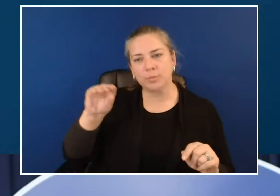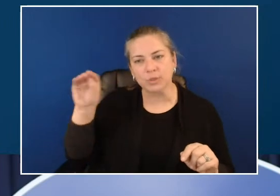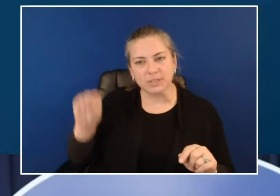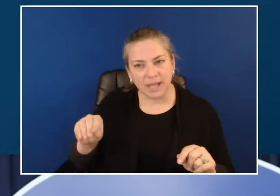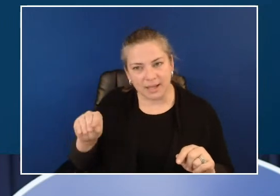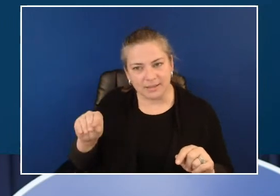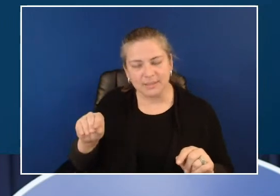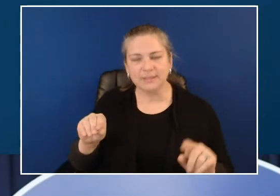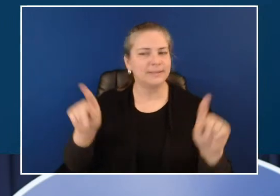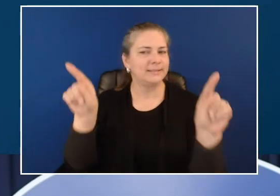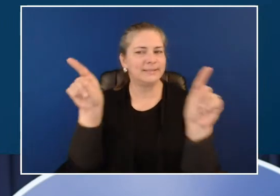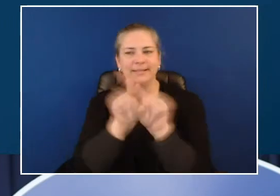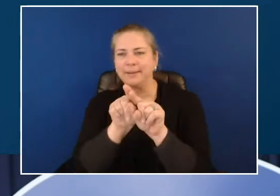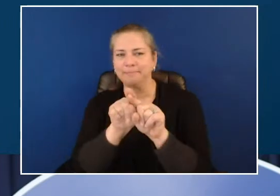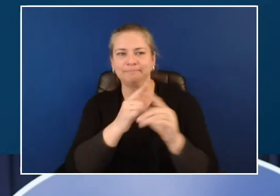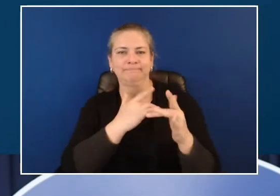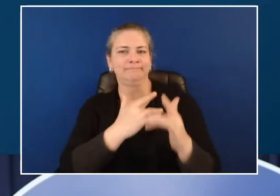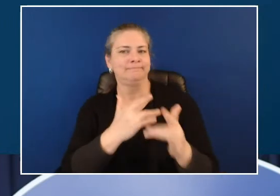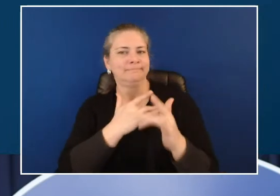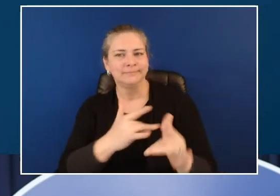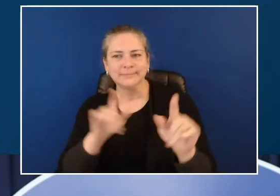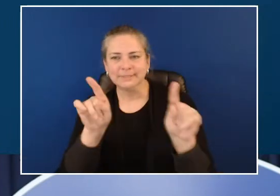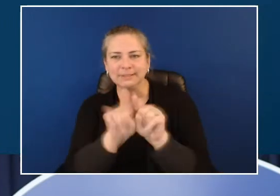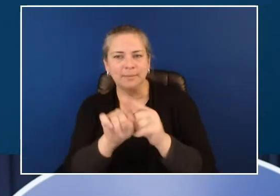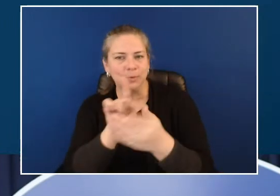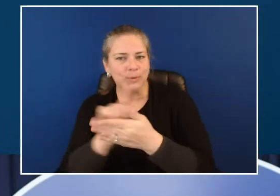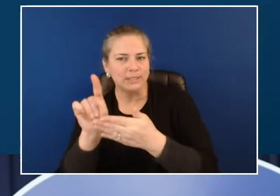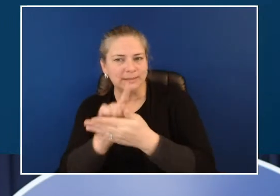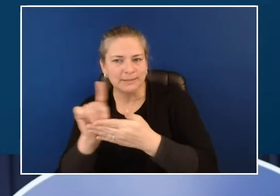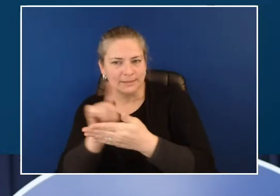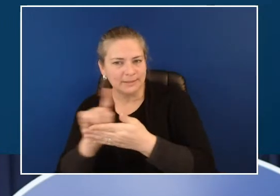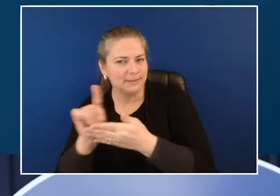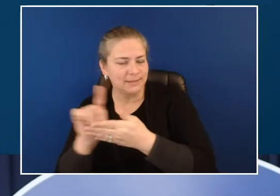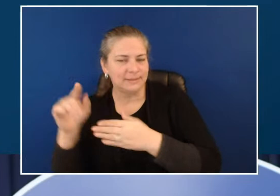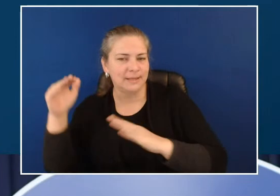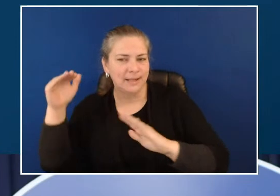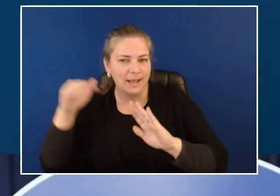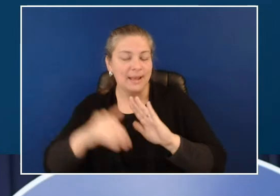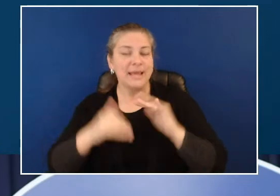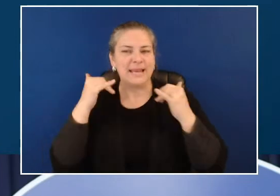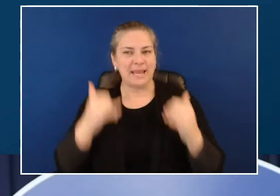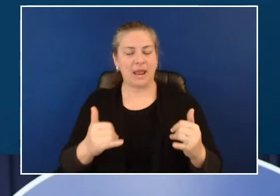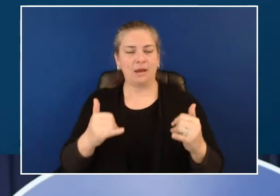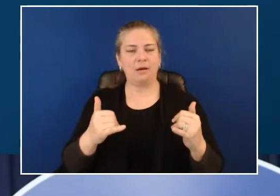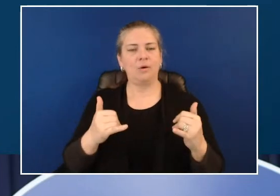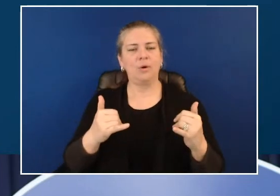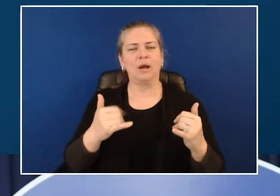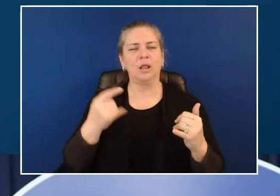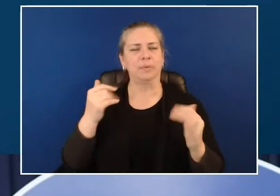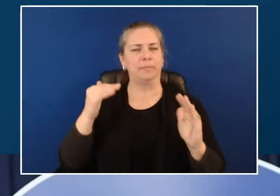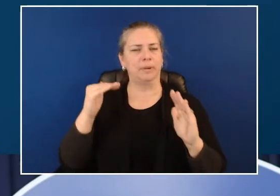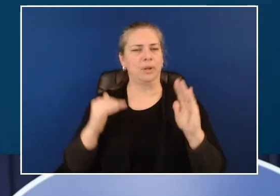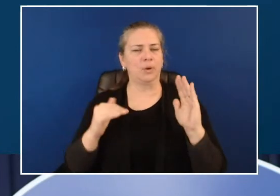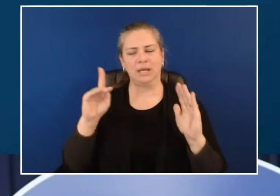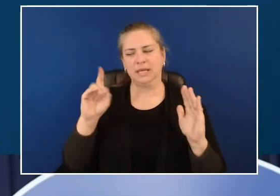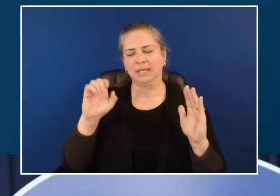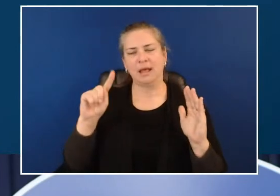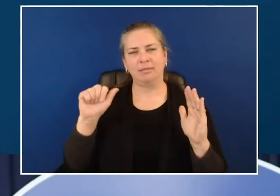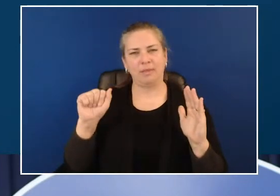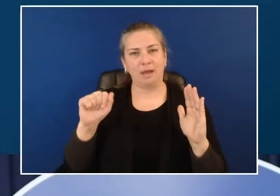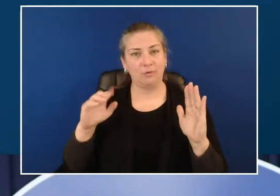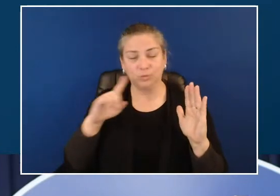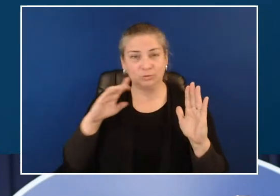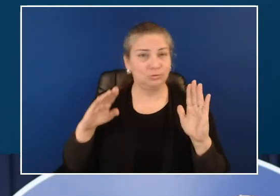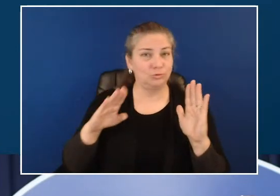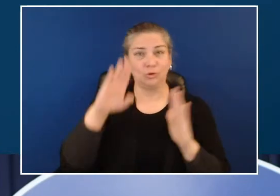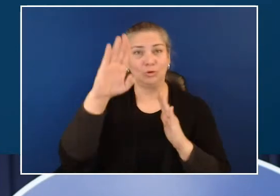trends, same number of weeks declining. Now slightly below where we were in the Delta surge. And again,